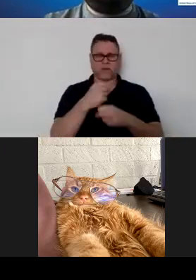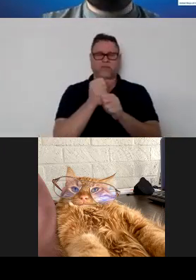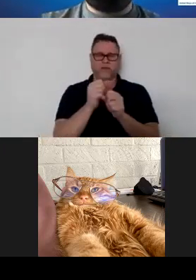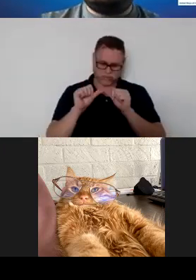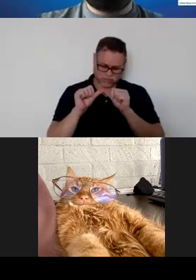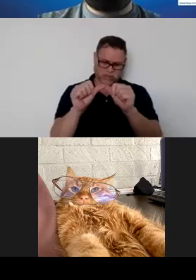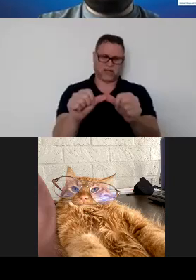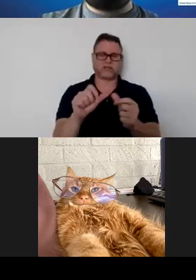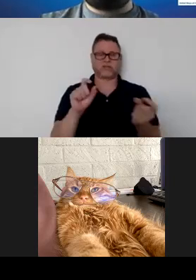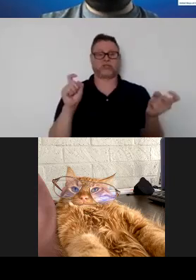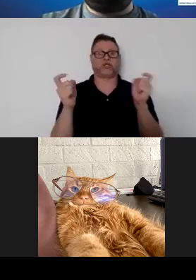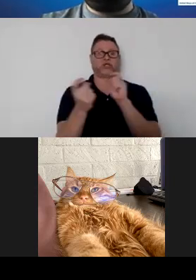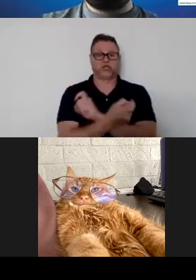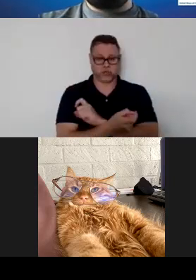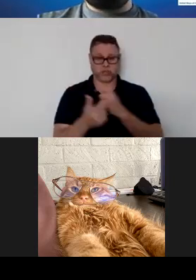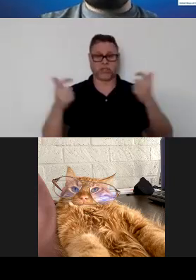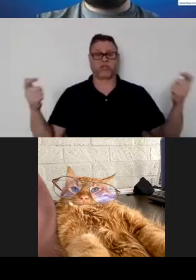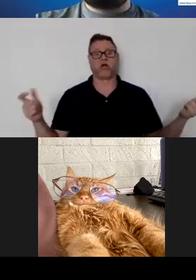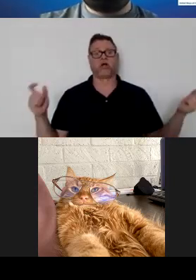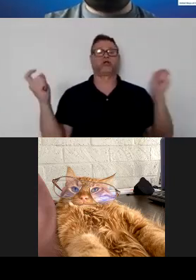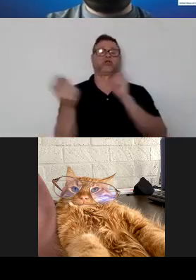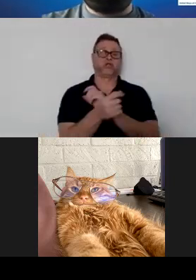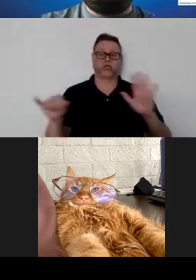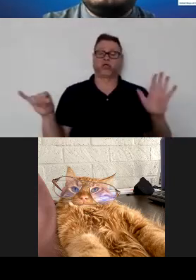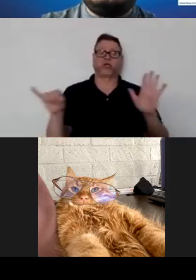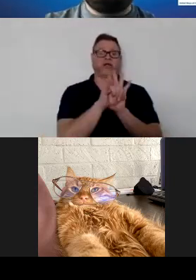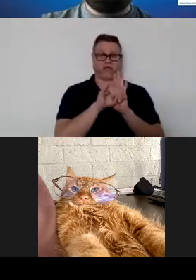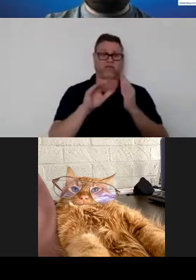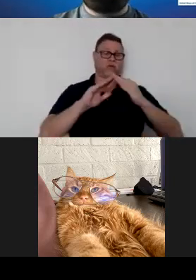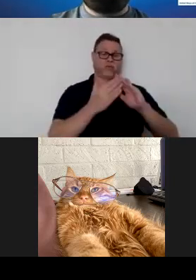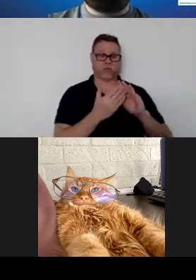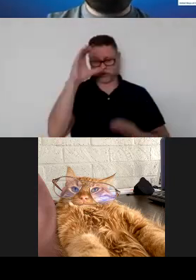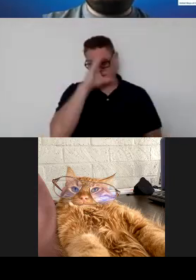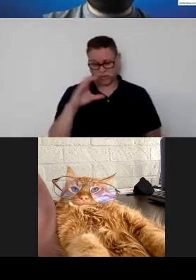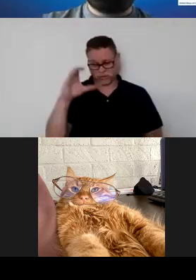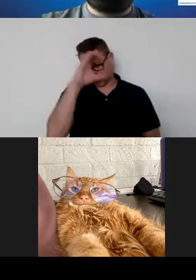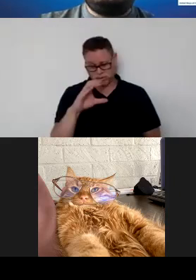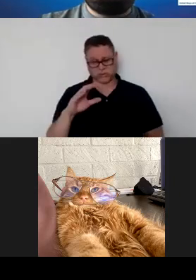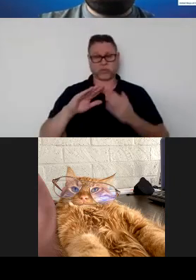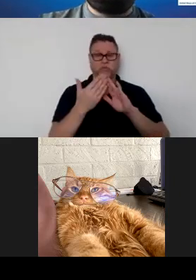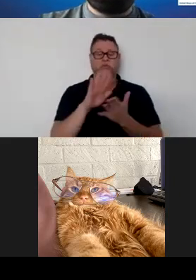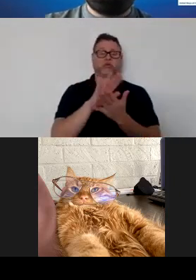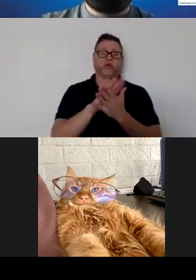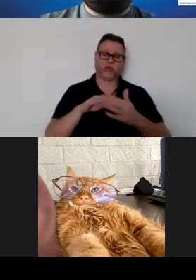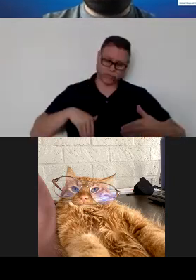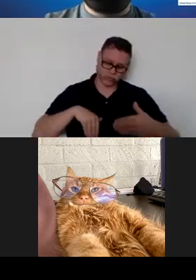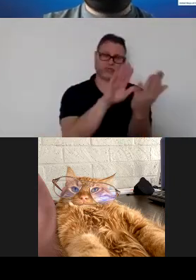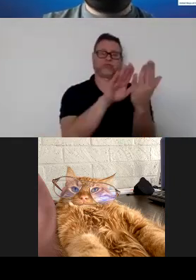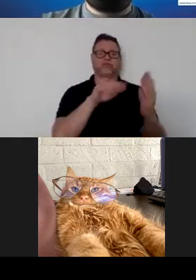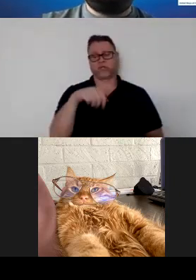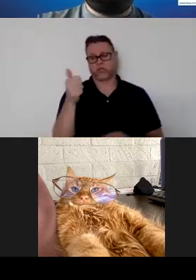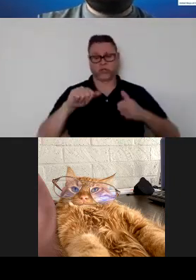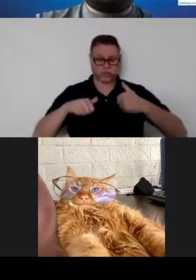change, those large change that these communities have identified and are seeking. Community schools helps address these and other challenges